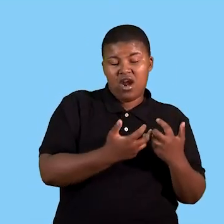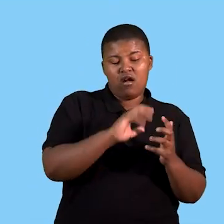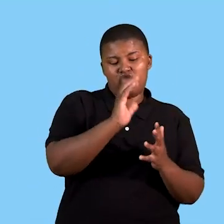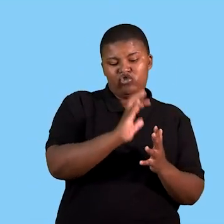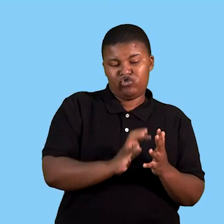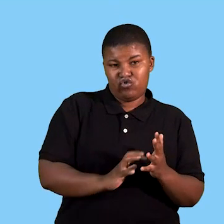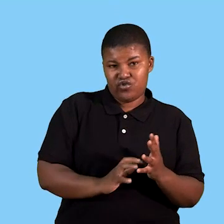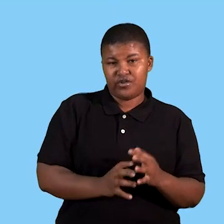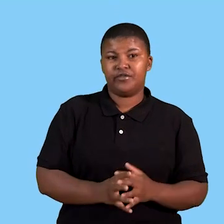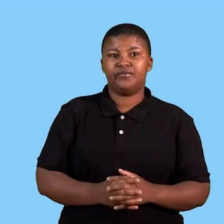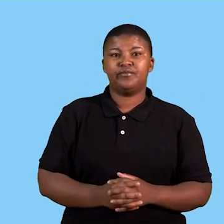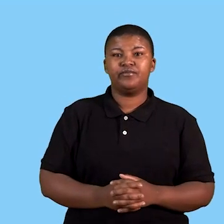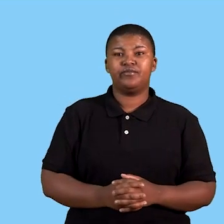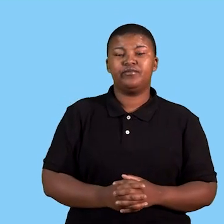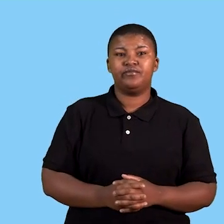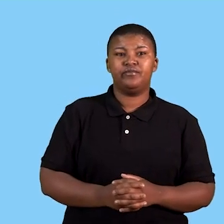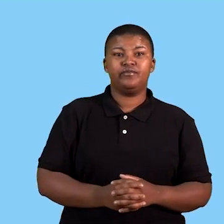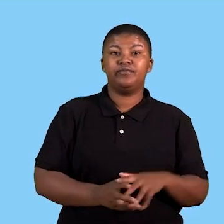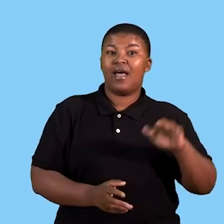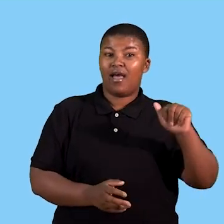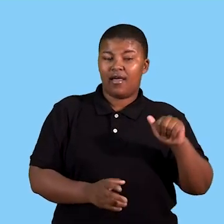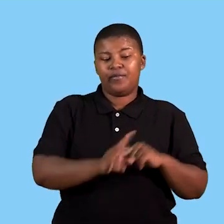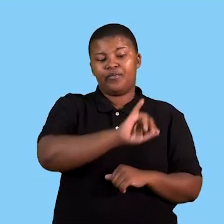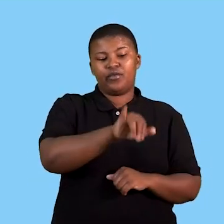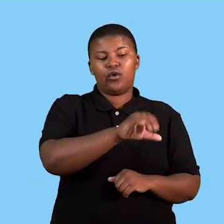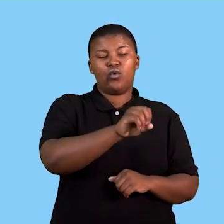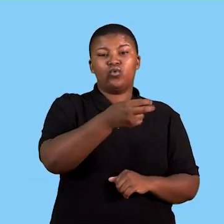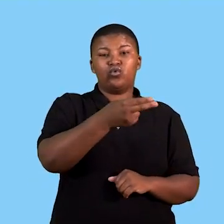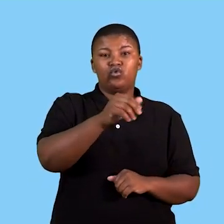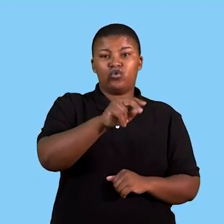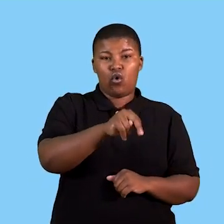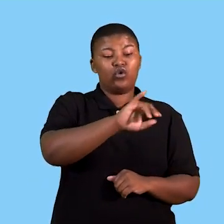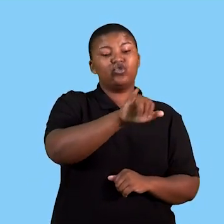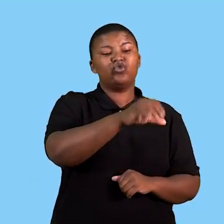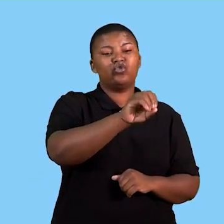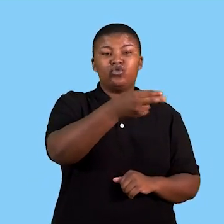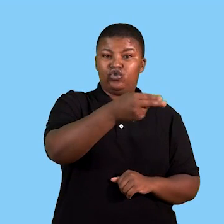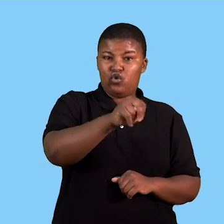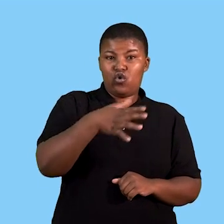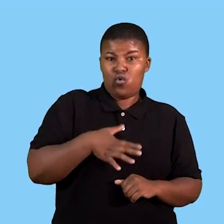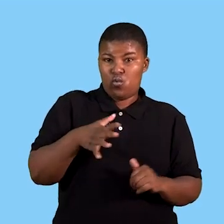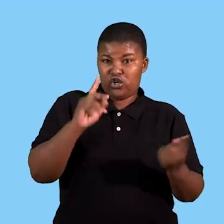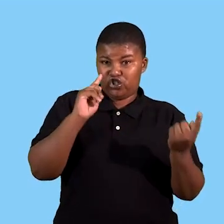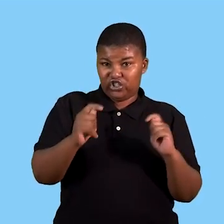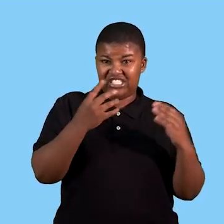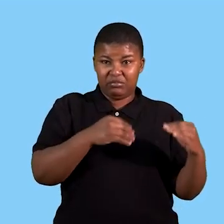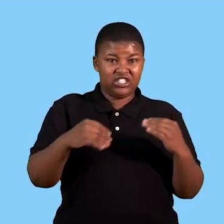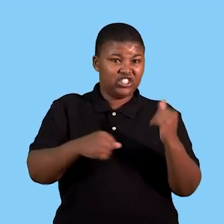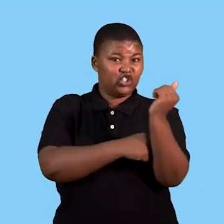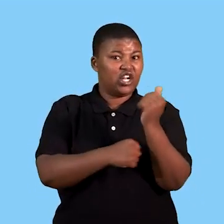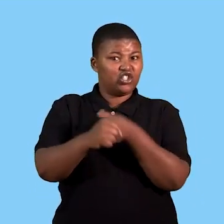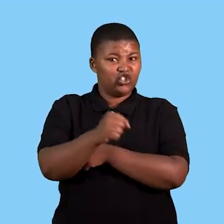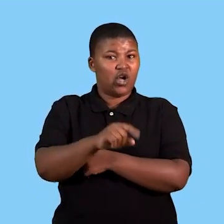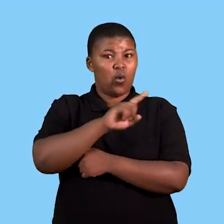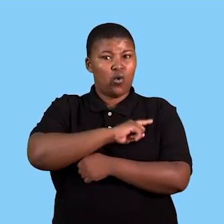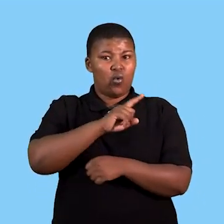suited for the following scenarios. A, John wants to change his business structure by dividing